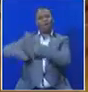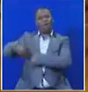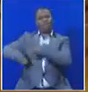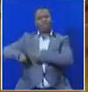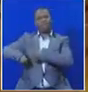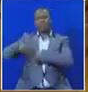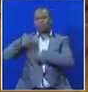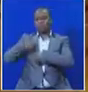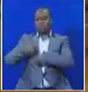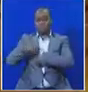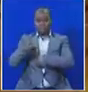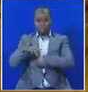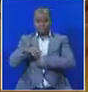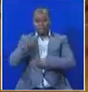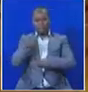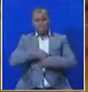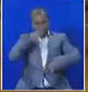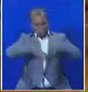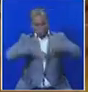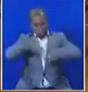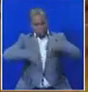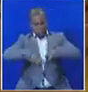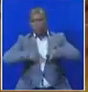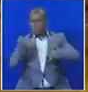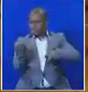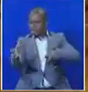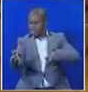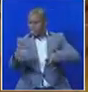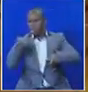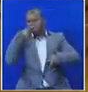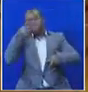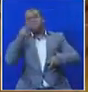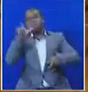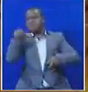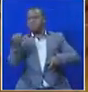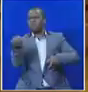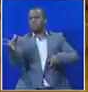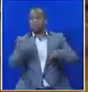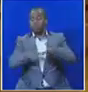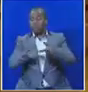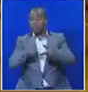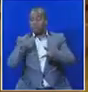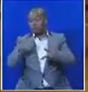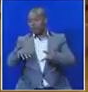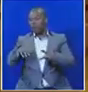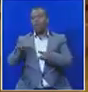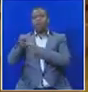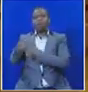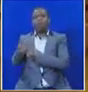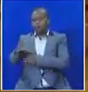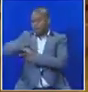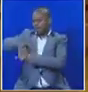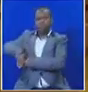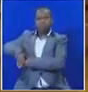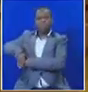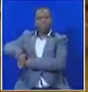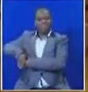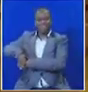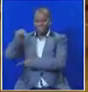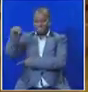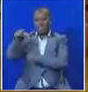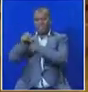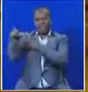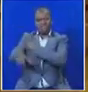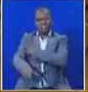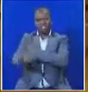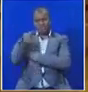A culture that reserves opportunities for the elite and excludes everybody else. In fact, a culture where sometimes we